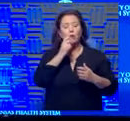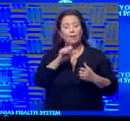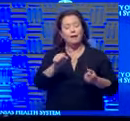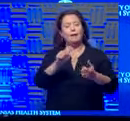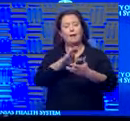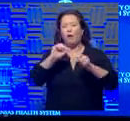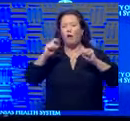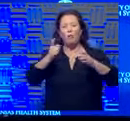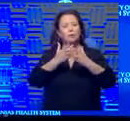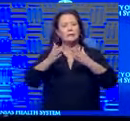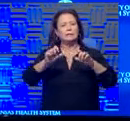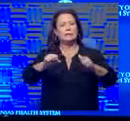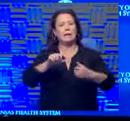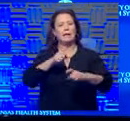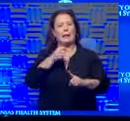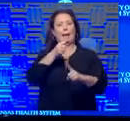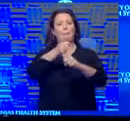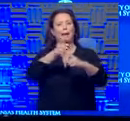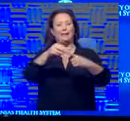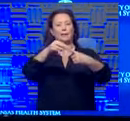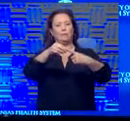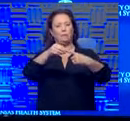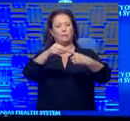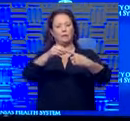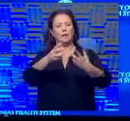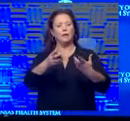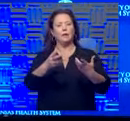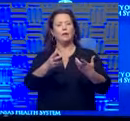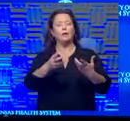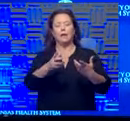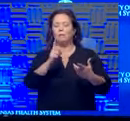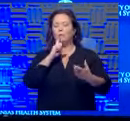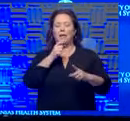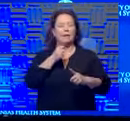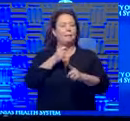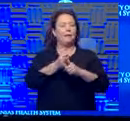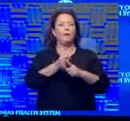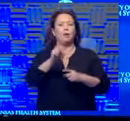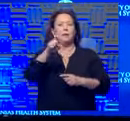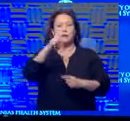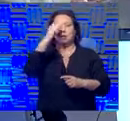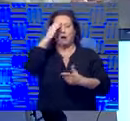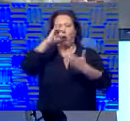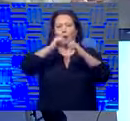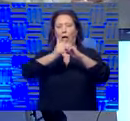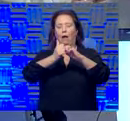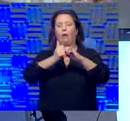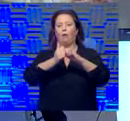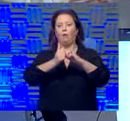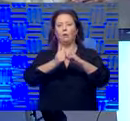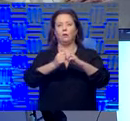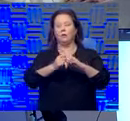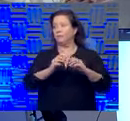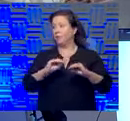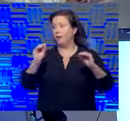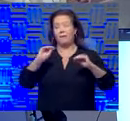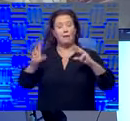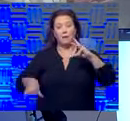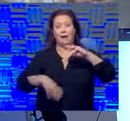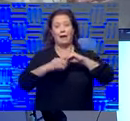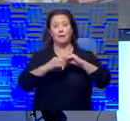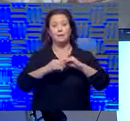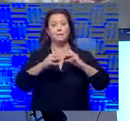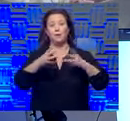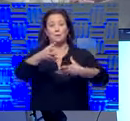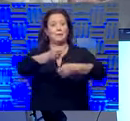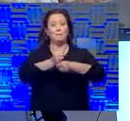it. So there's so many things that can affect this. You just got to know how to use the device. Lee, anything else that? No, nothing to add. I think that sums it